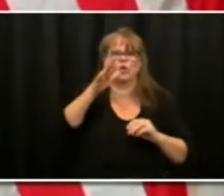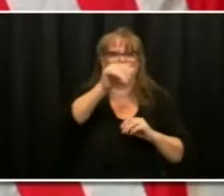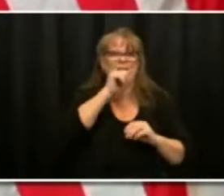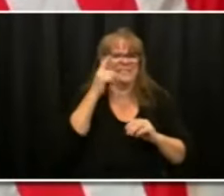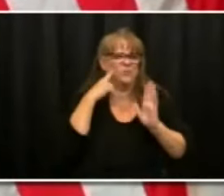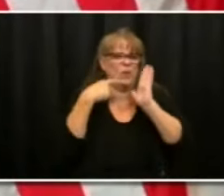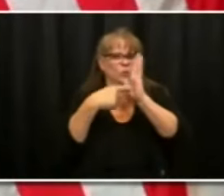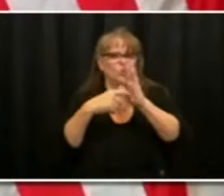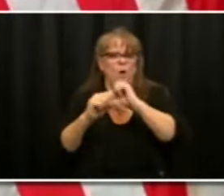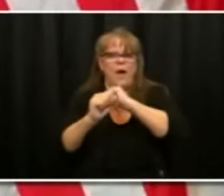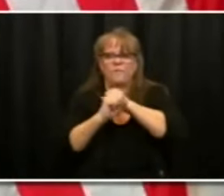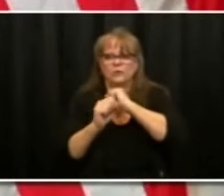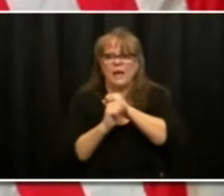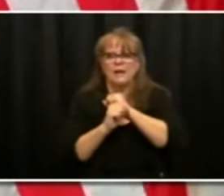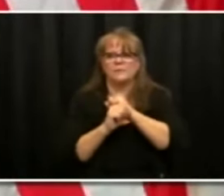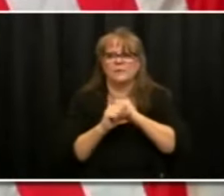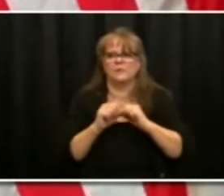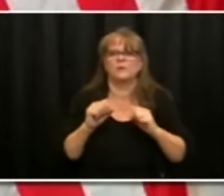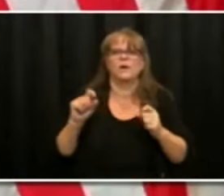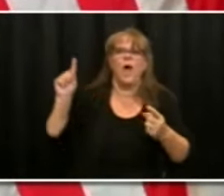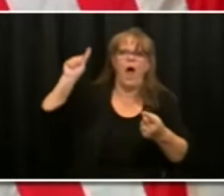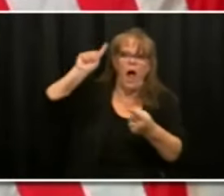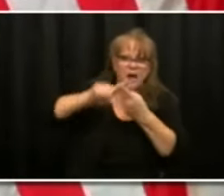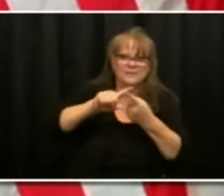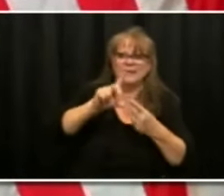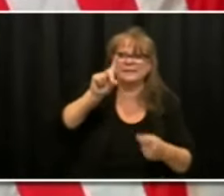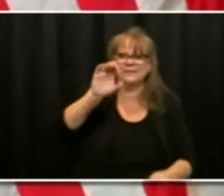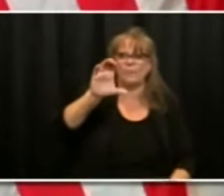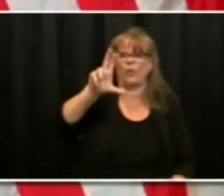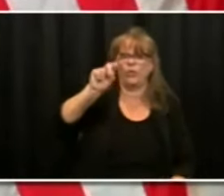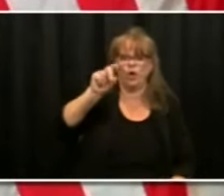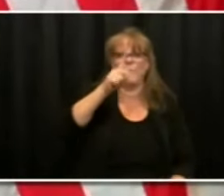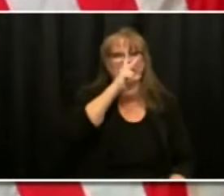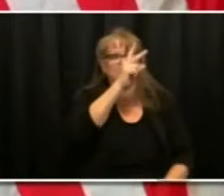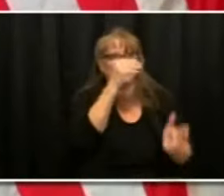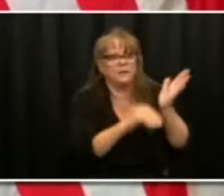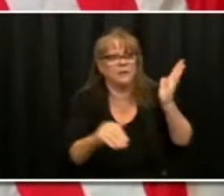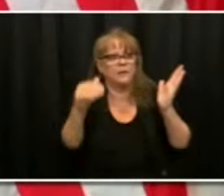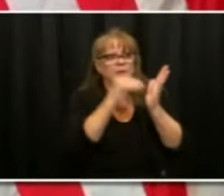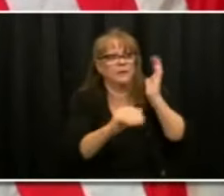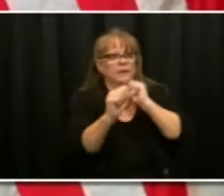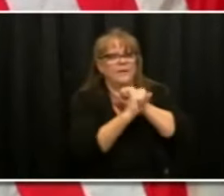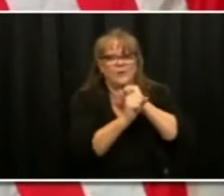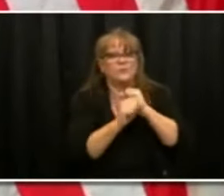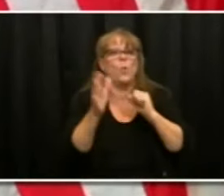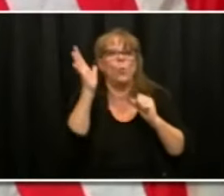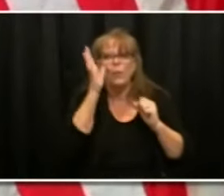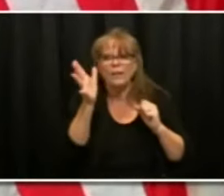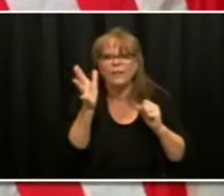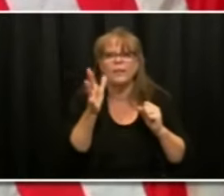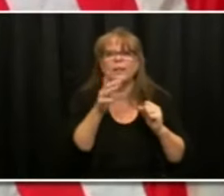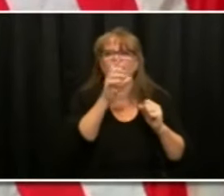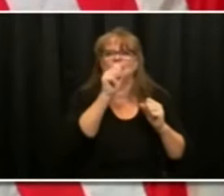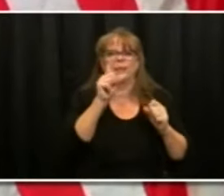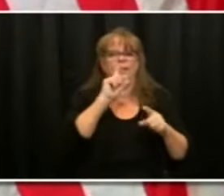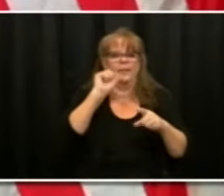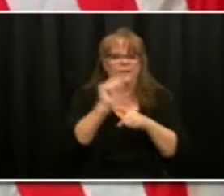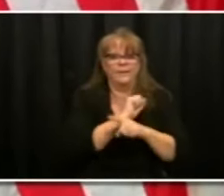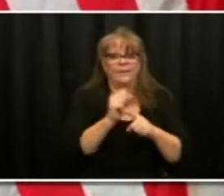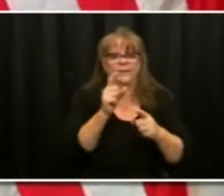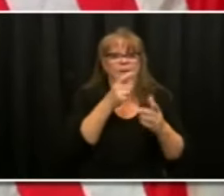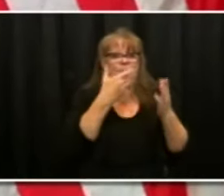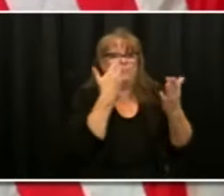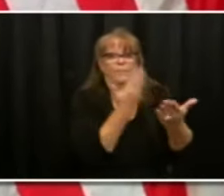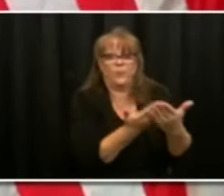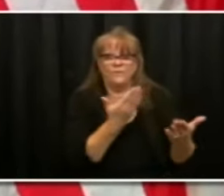30th. A lot of research went into this, research-based. It's a critical campaign, also